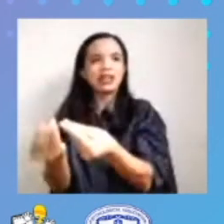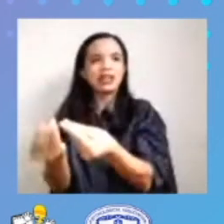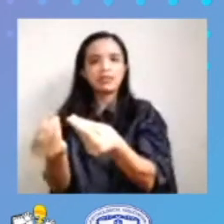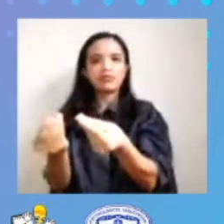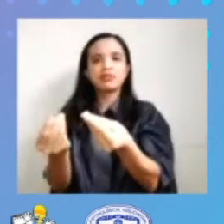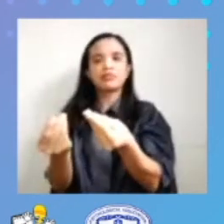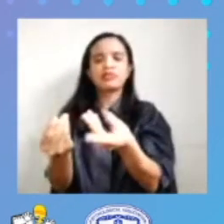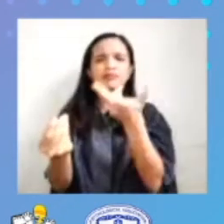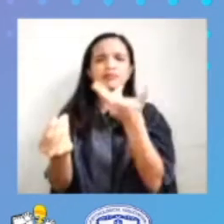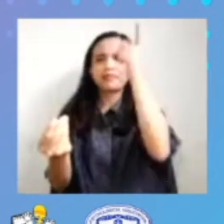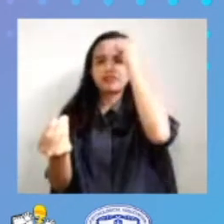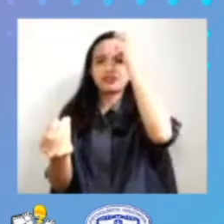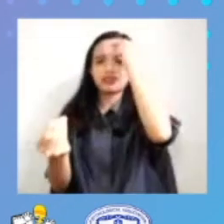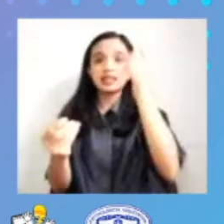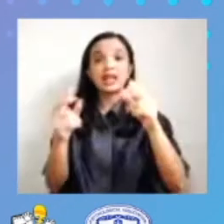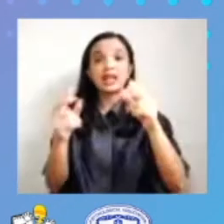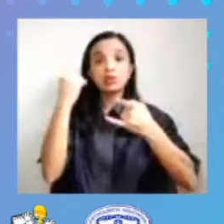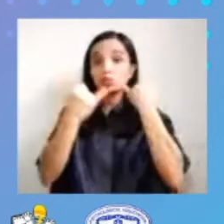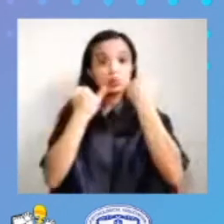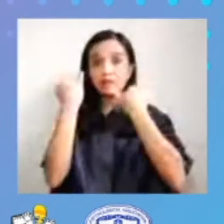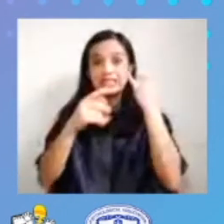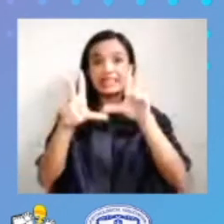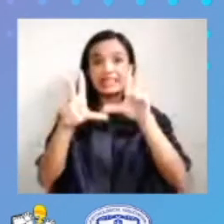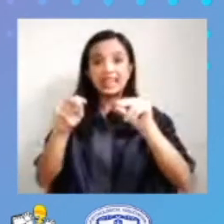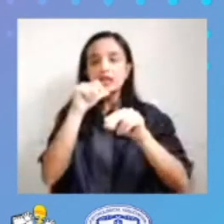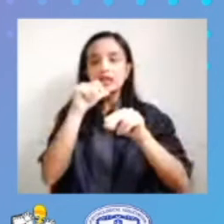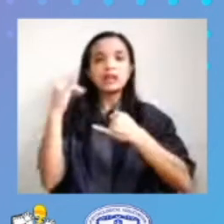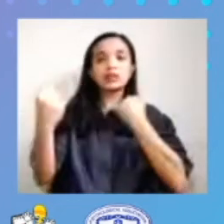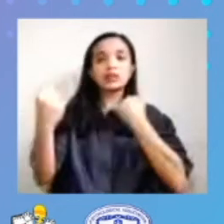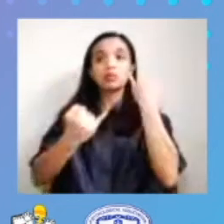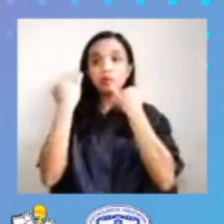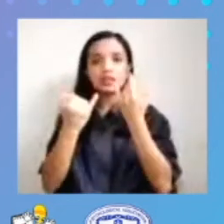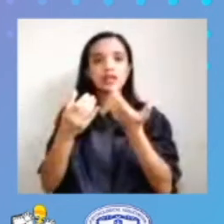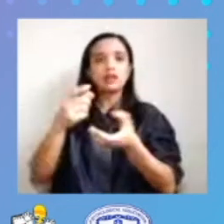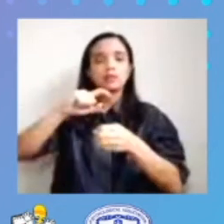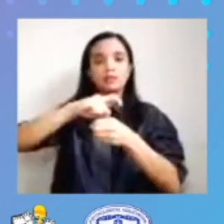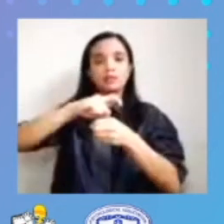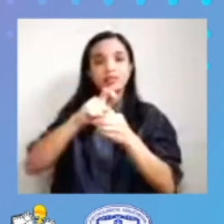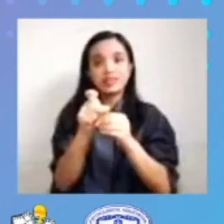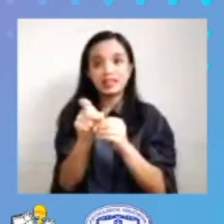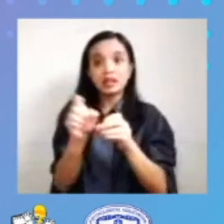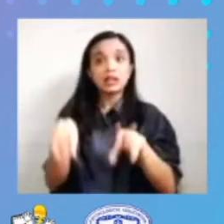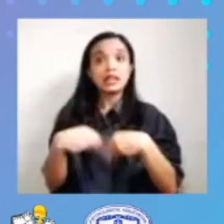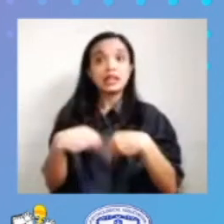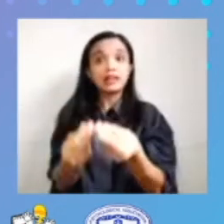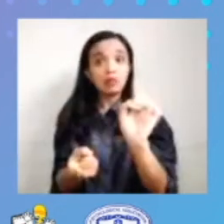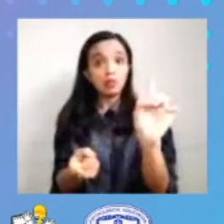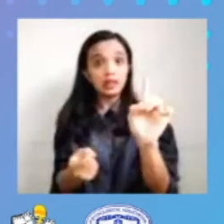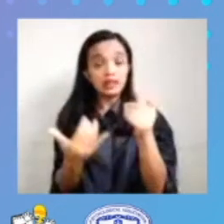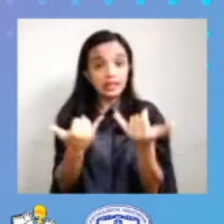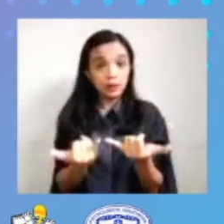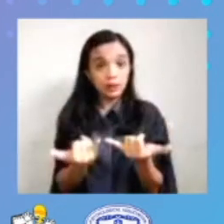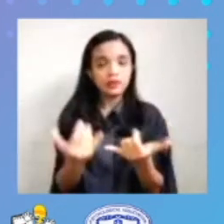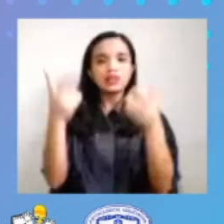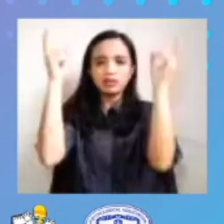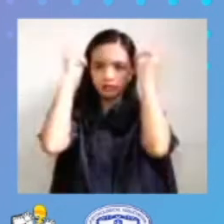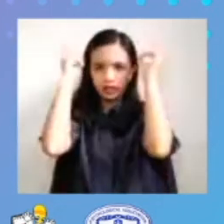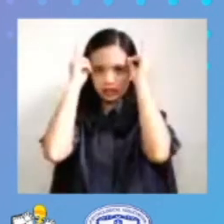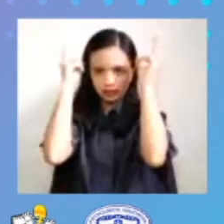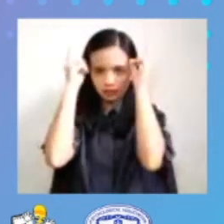expensive. No? You need to buy ang daming yung treadmill, cycling, biking, 2,000 pesos, di ba? Yung mga